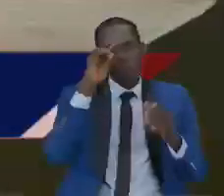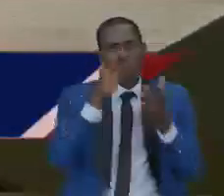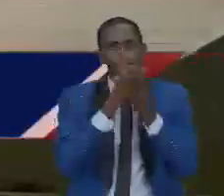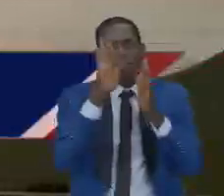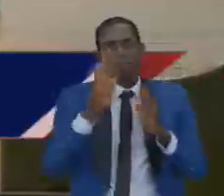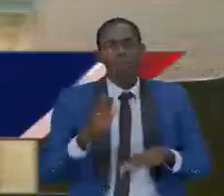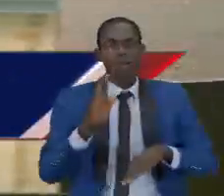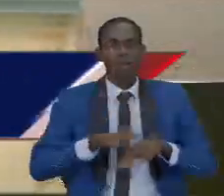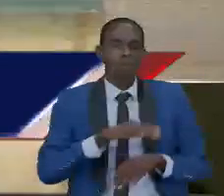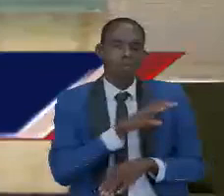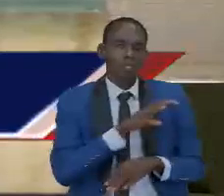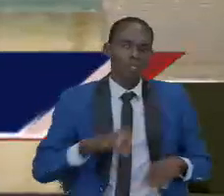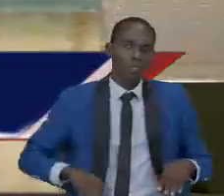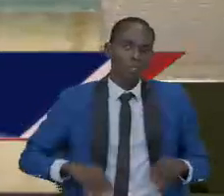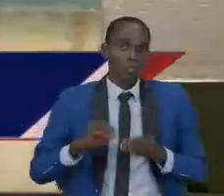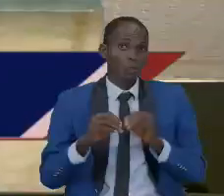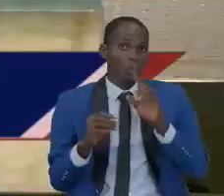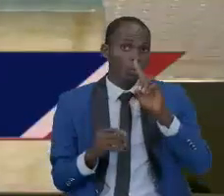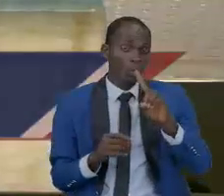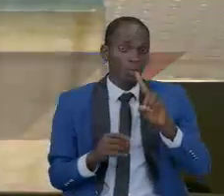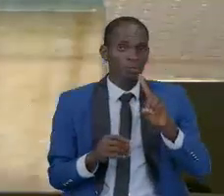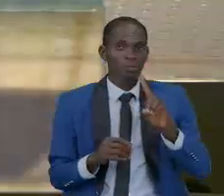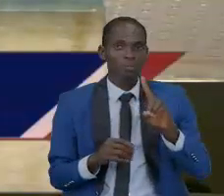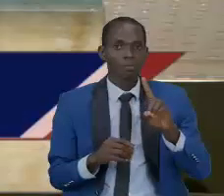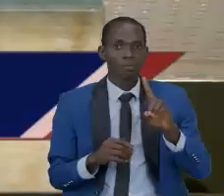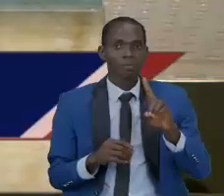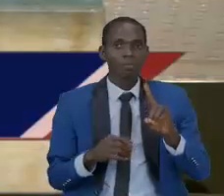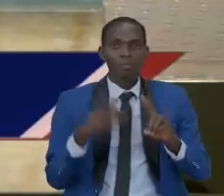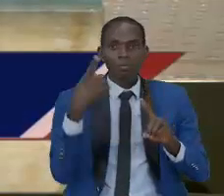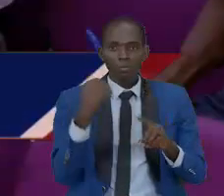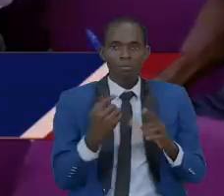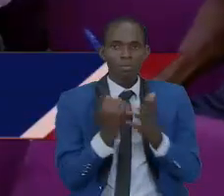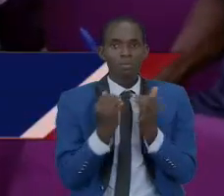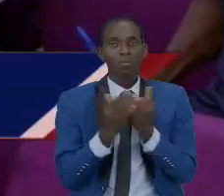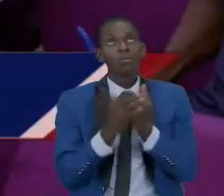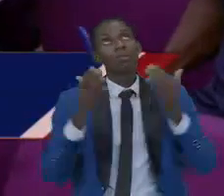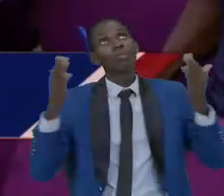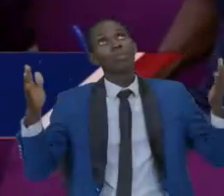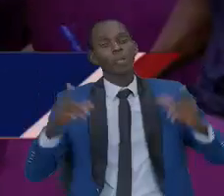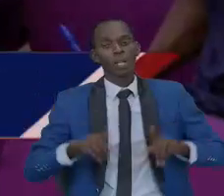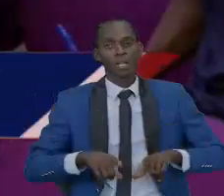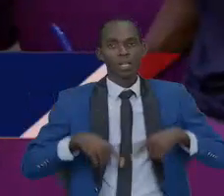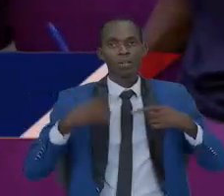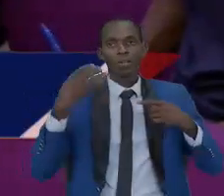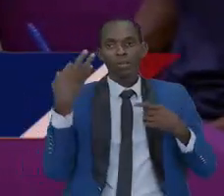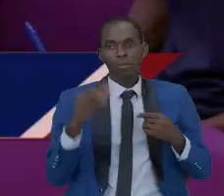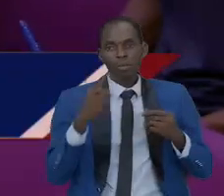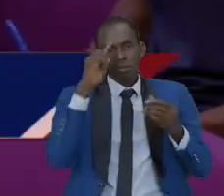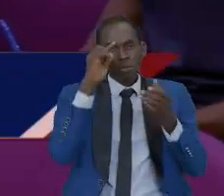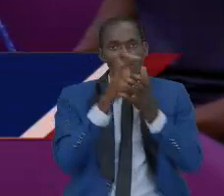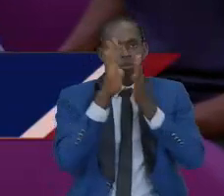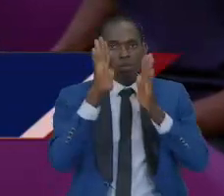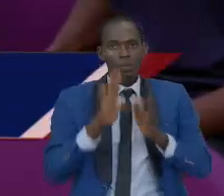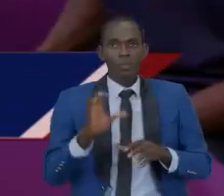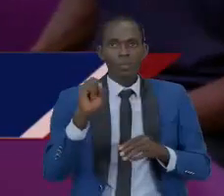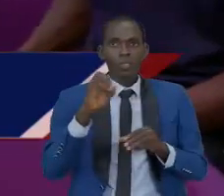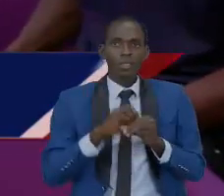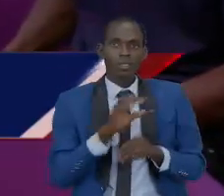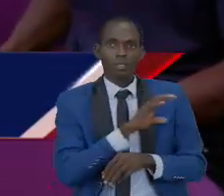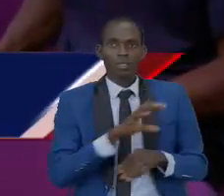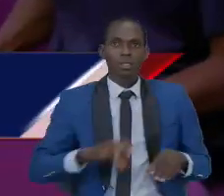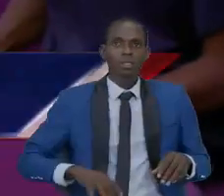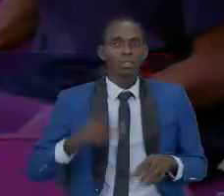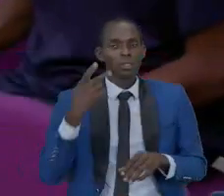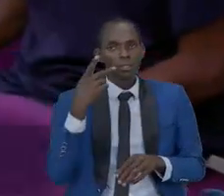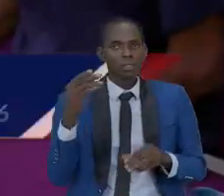look at number one number one is the Crucified Life of Believers in Christ come true that